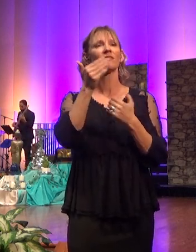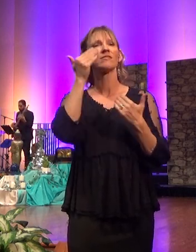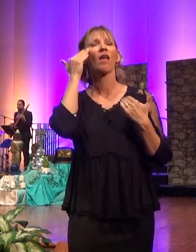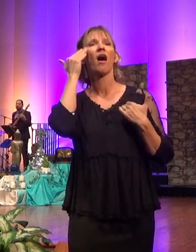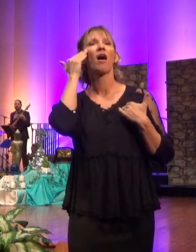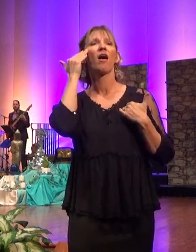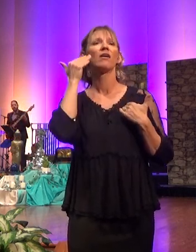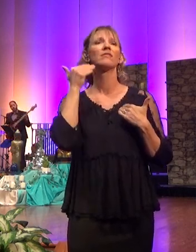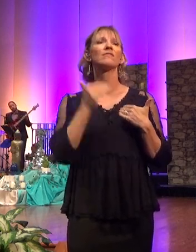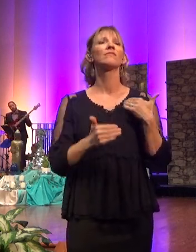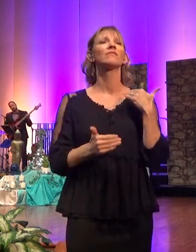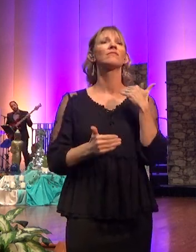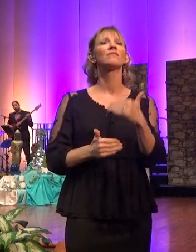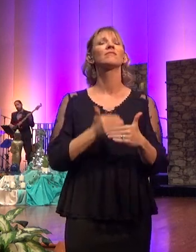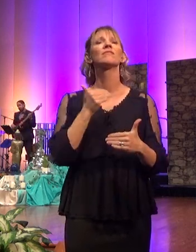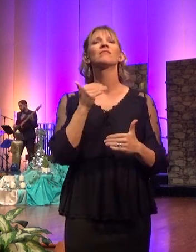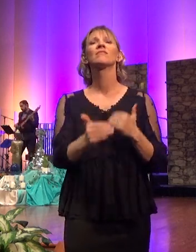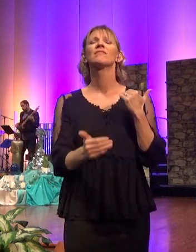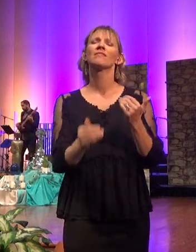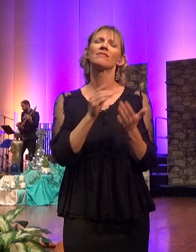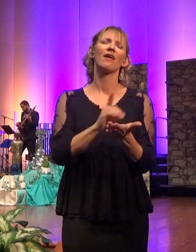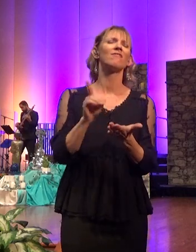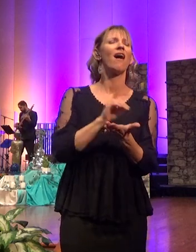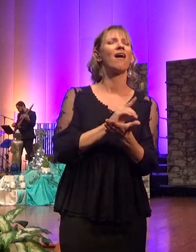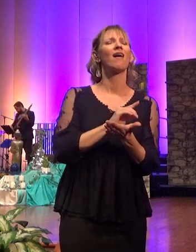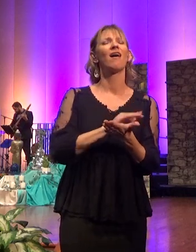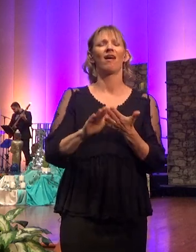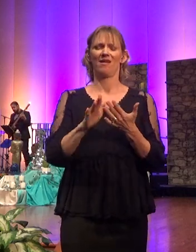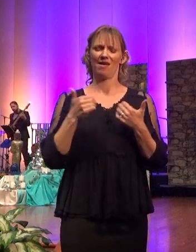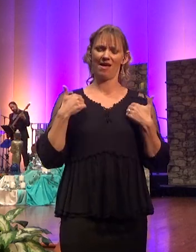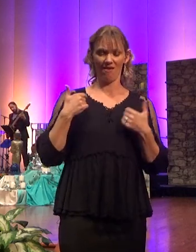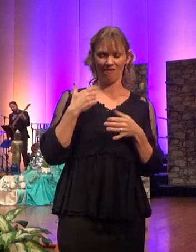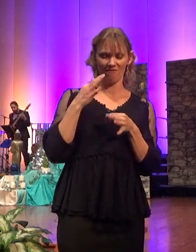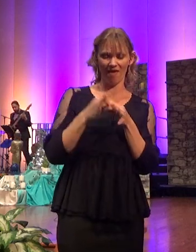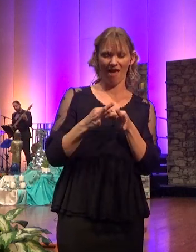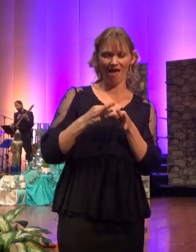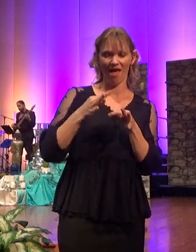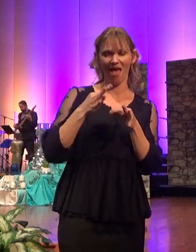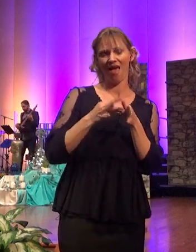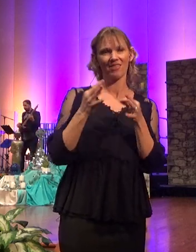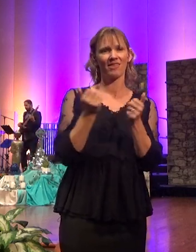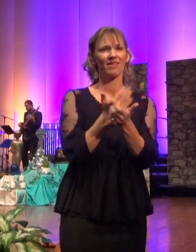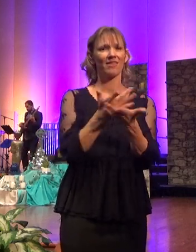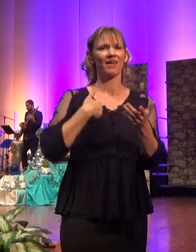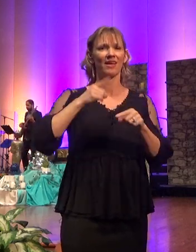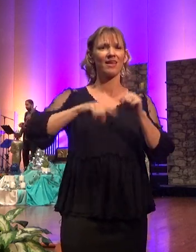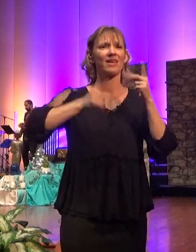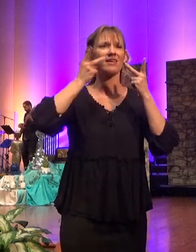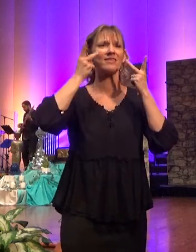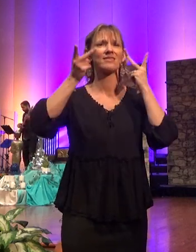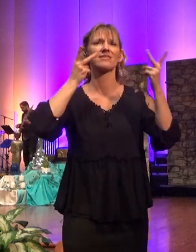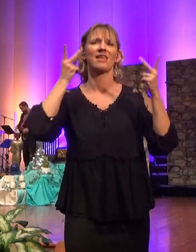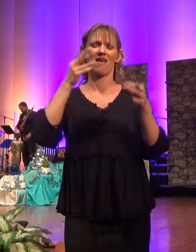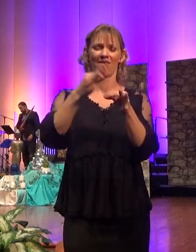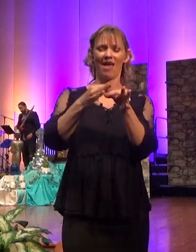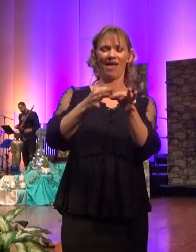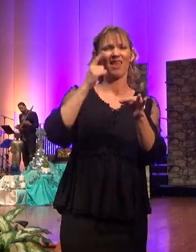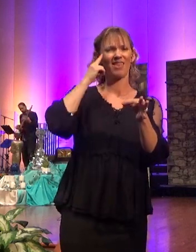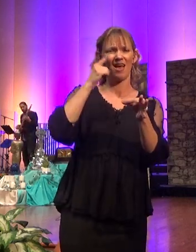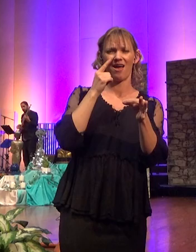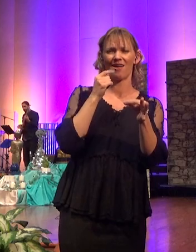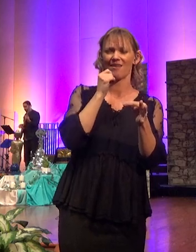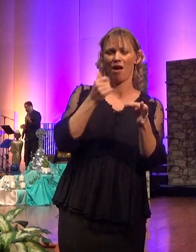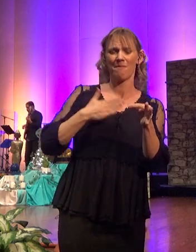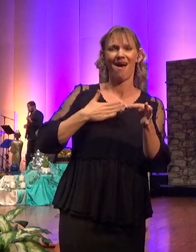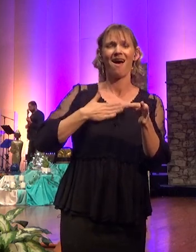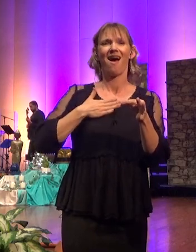so divine. So much faith in the unseen, so much faith I thought was never mine. The strength I